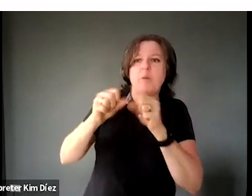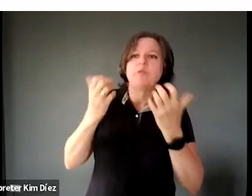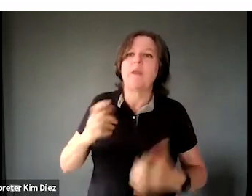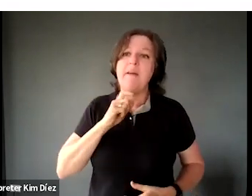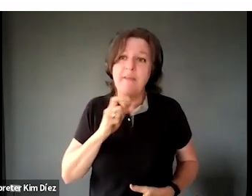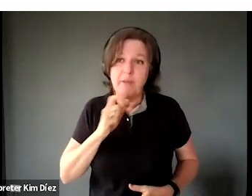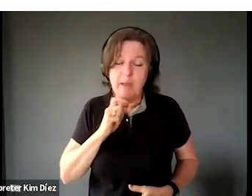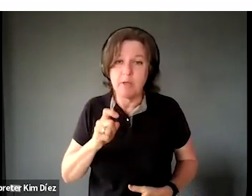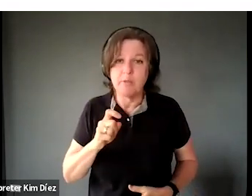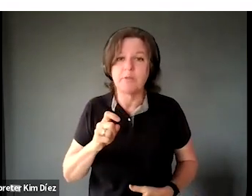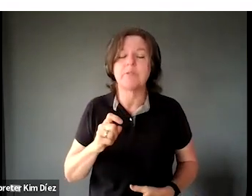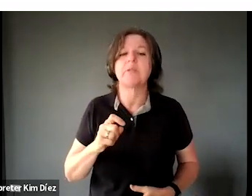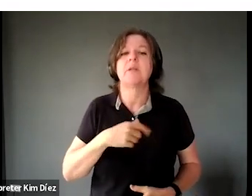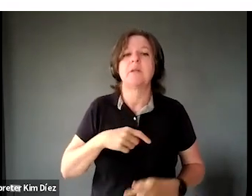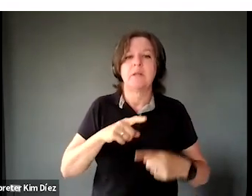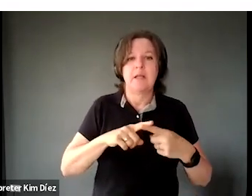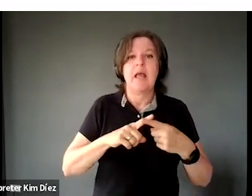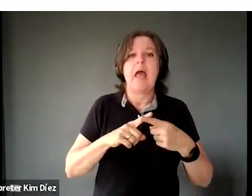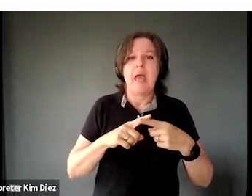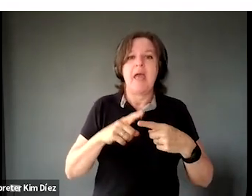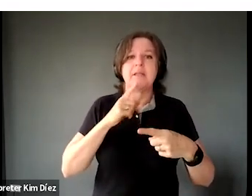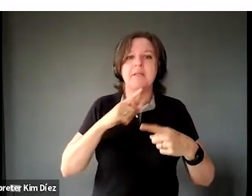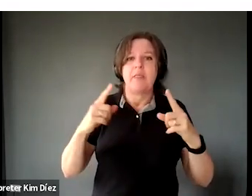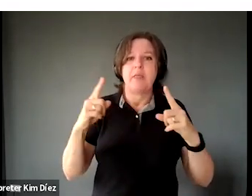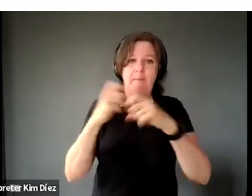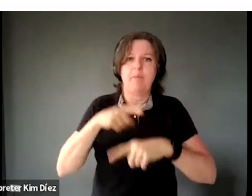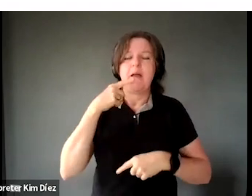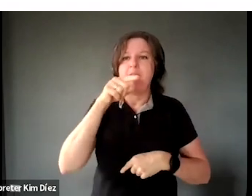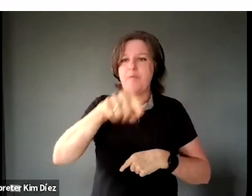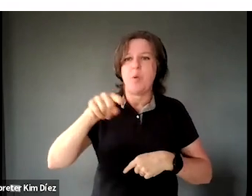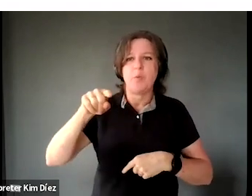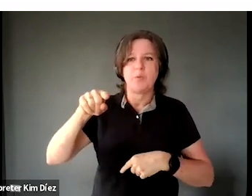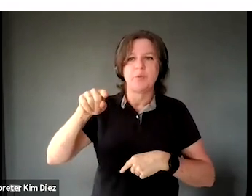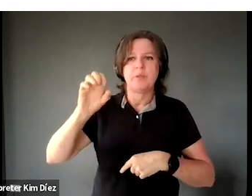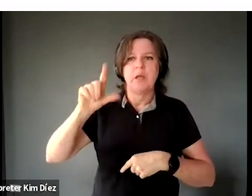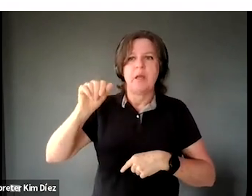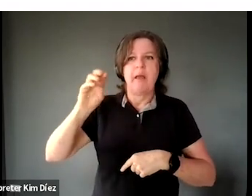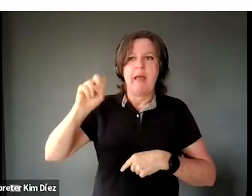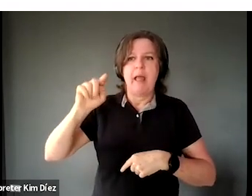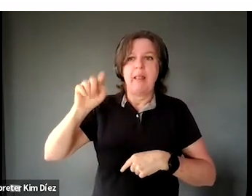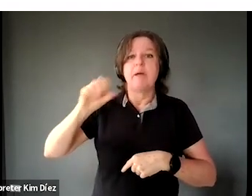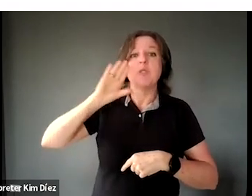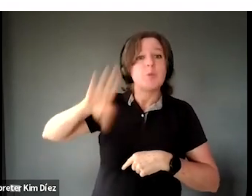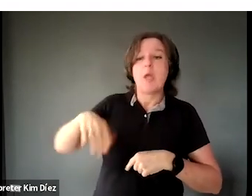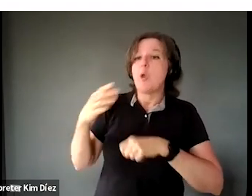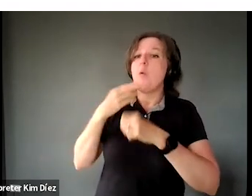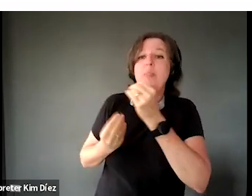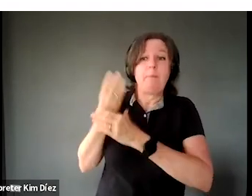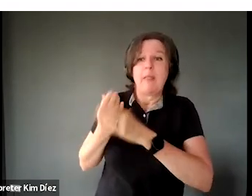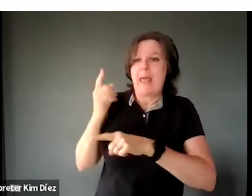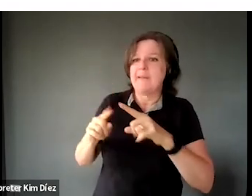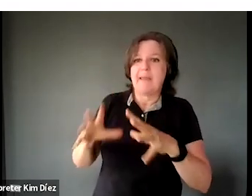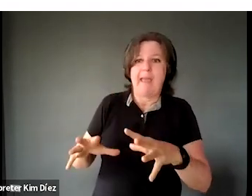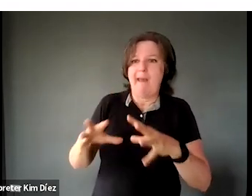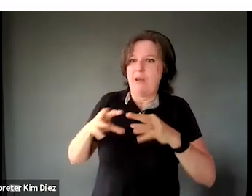how heavy metal absorption reduction is through the absorption and the complexation of cadmium, which what makes it